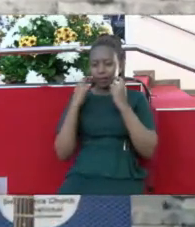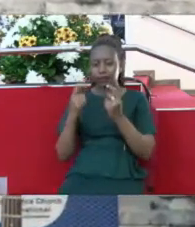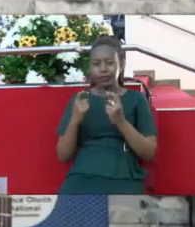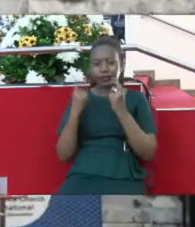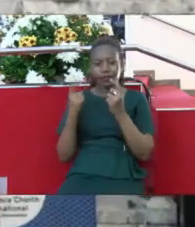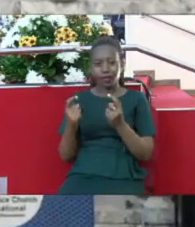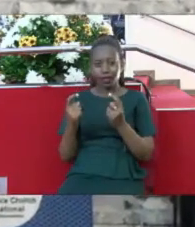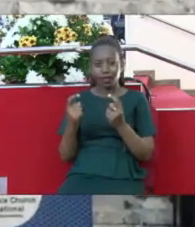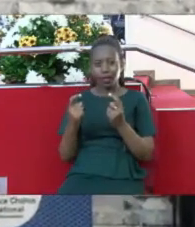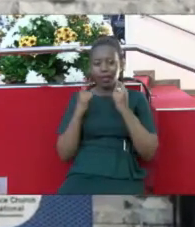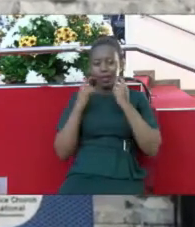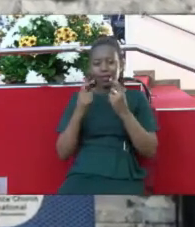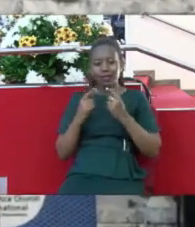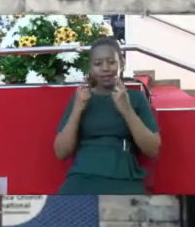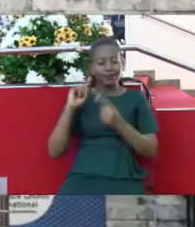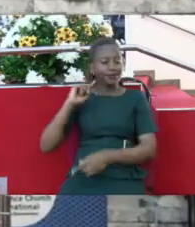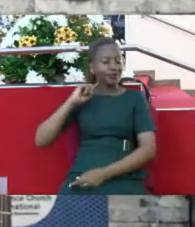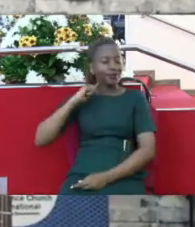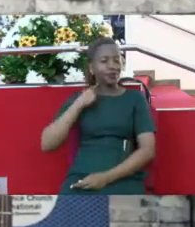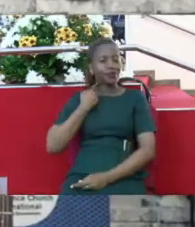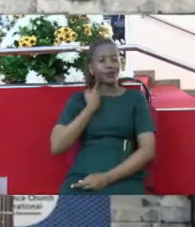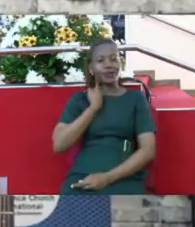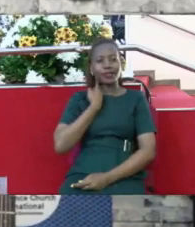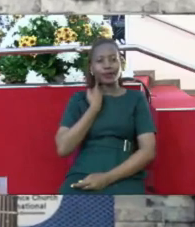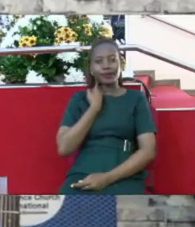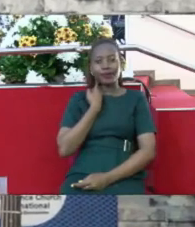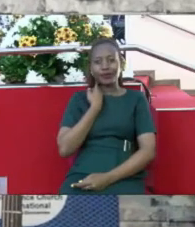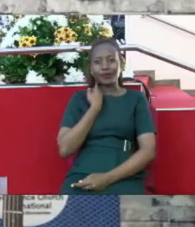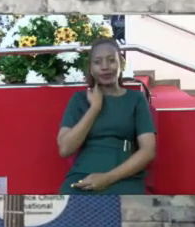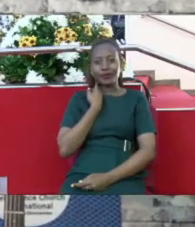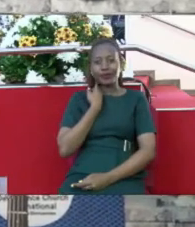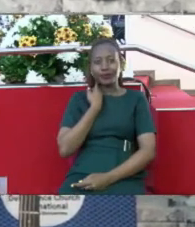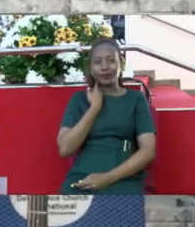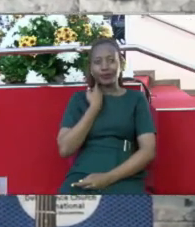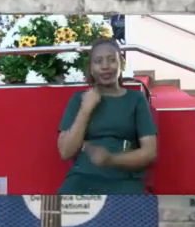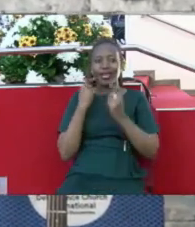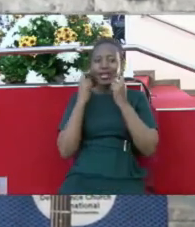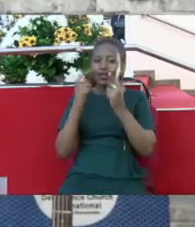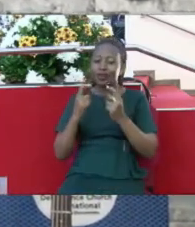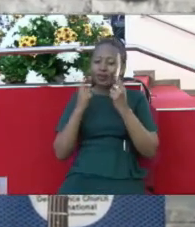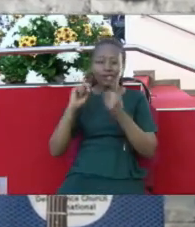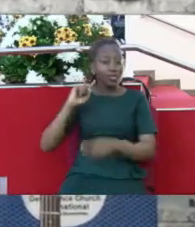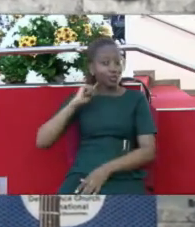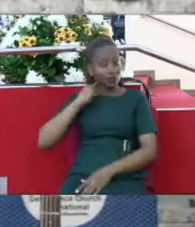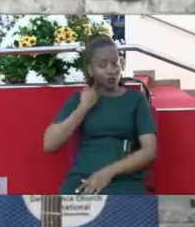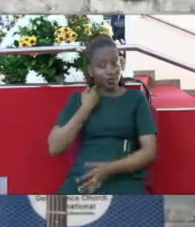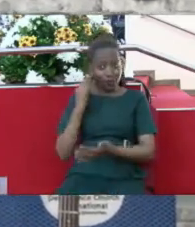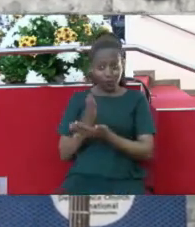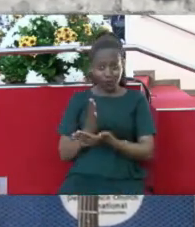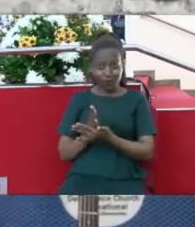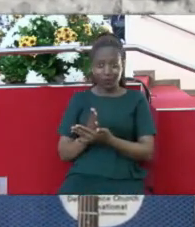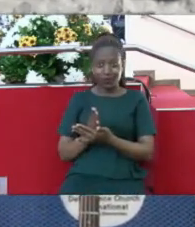is sweet. Dhambi inakaa kama ni kitu kizuri. Sio inakaa. Sin is sweet. Dhambi